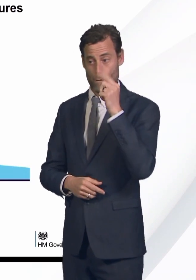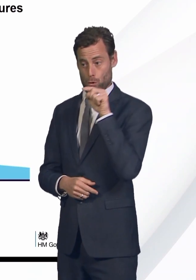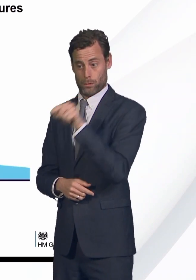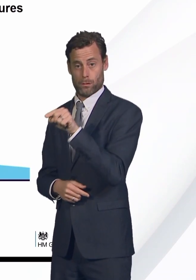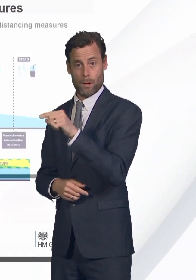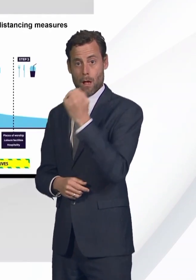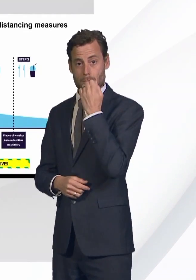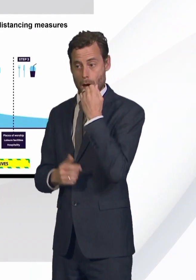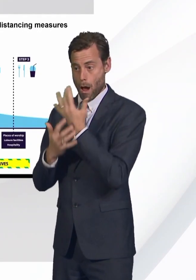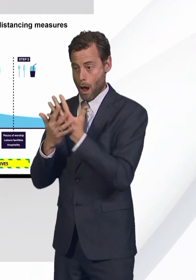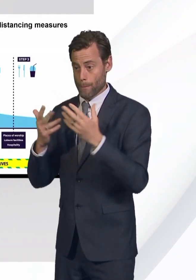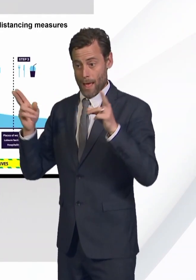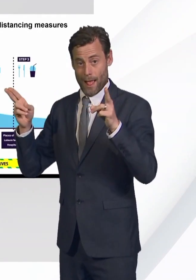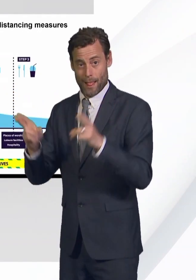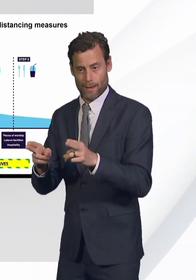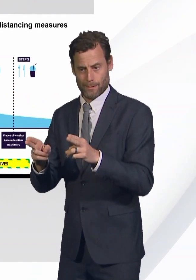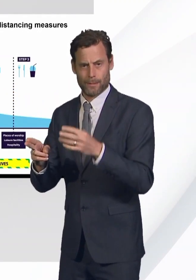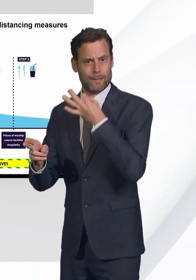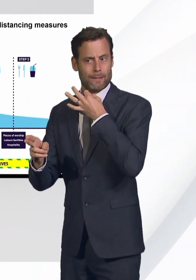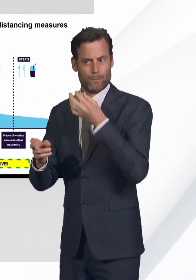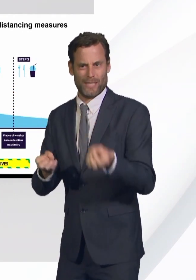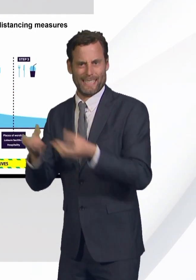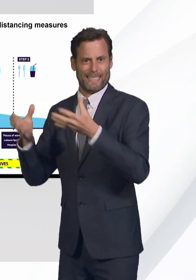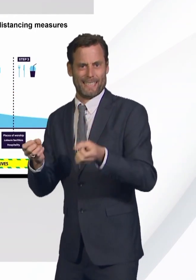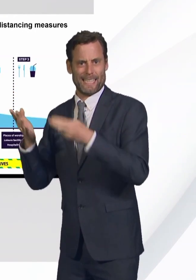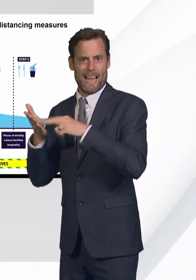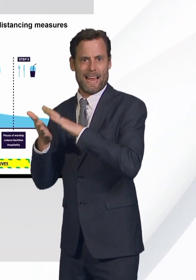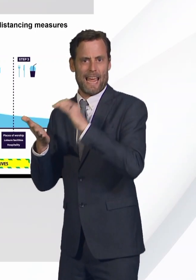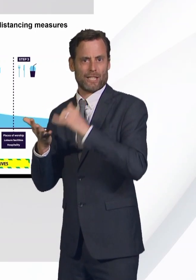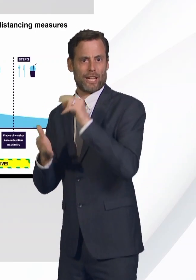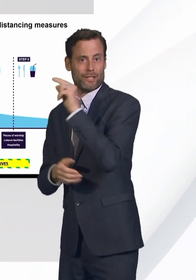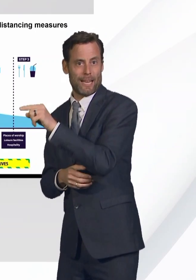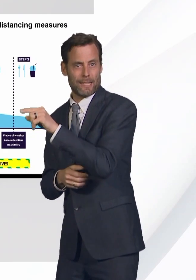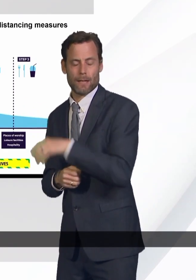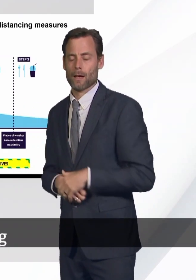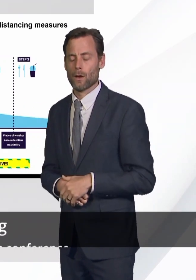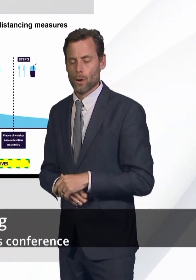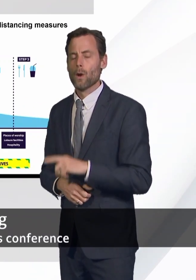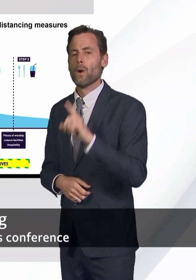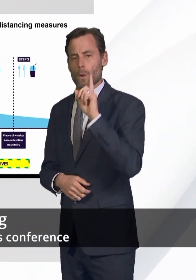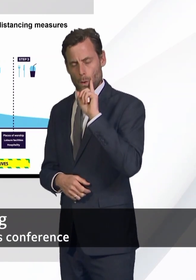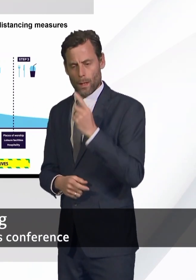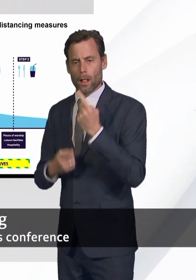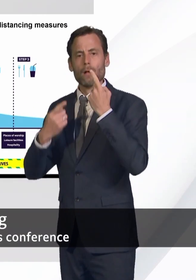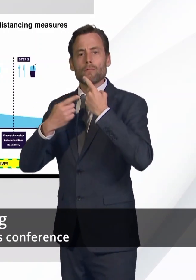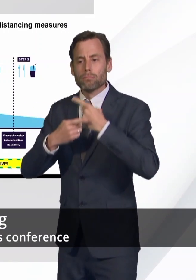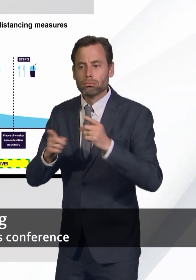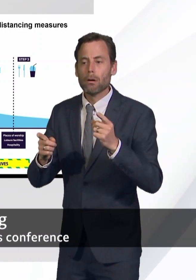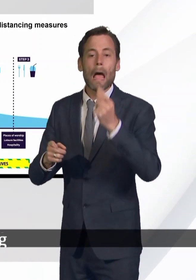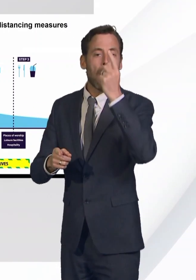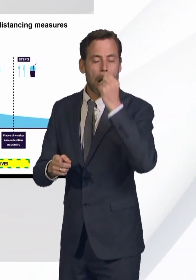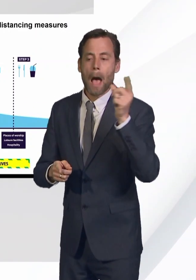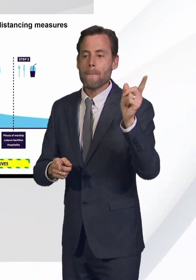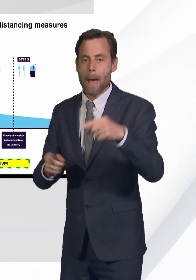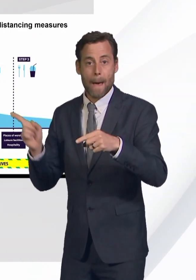NHS. After each step, we will closely monitor the impact of that on the R and the